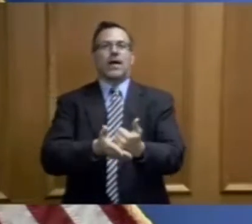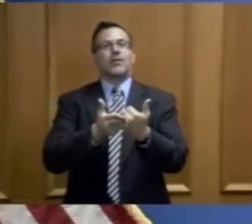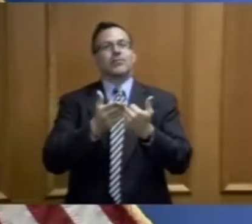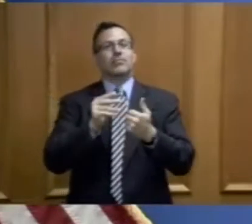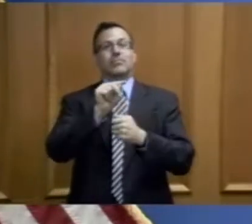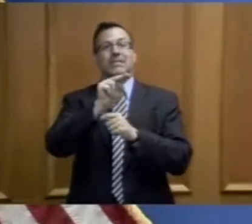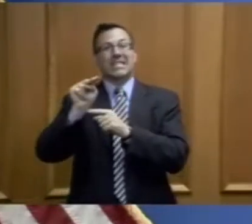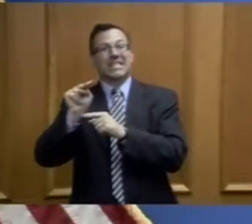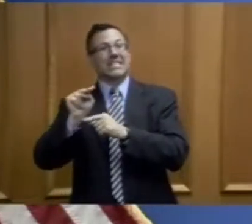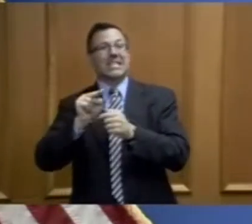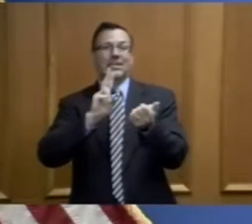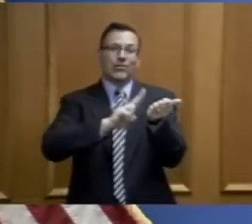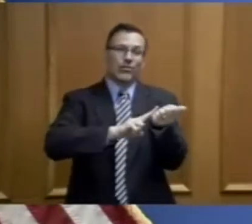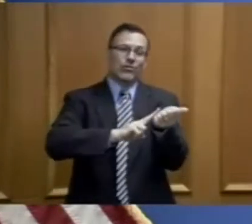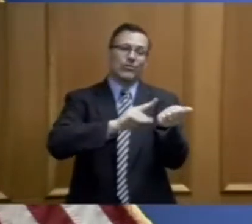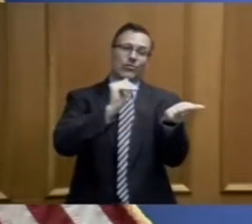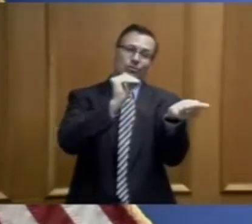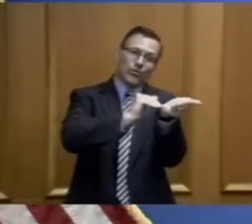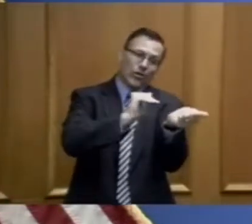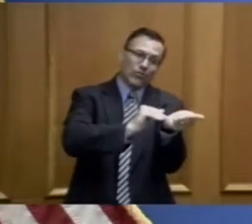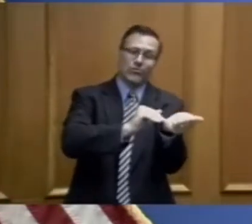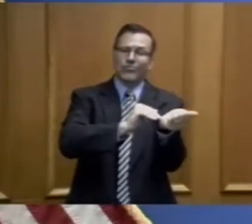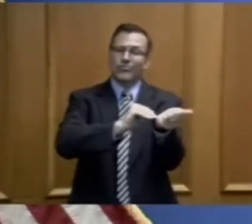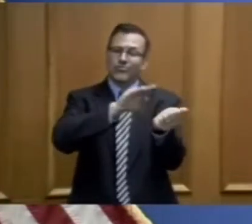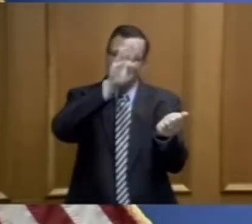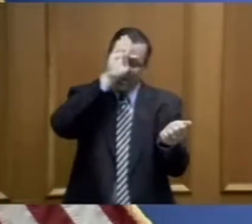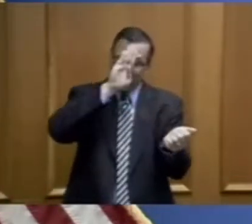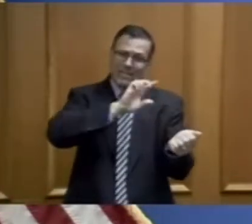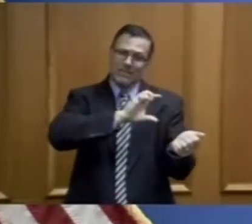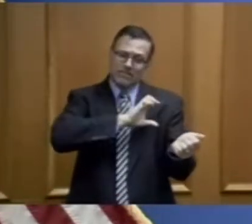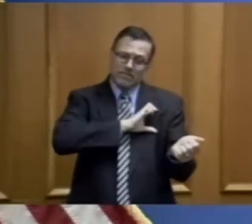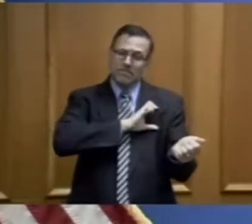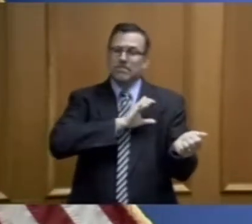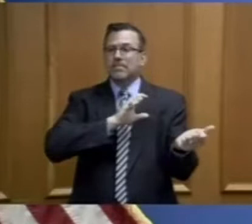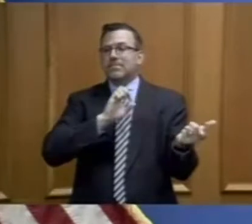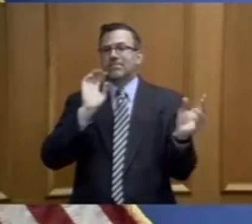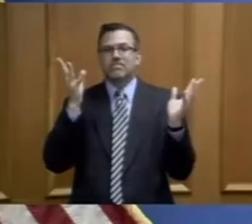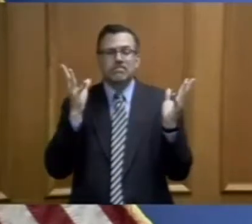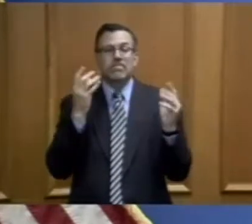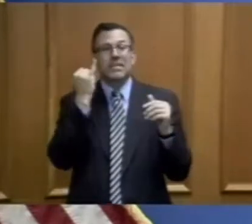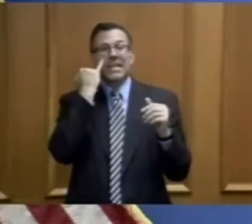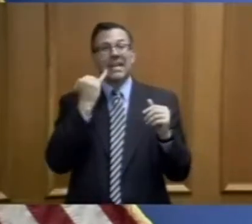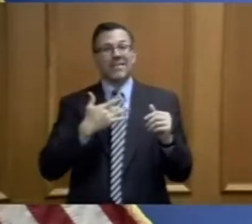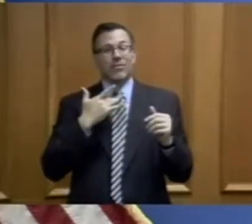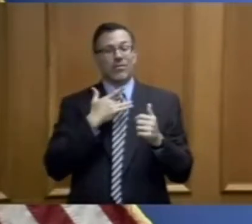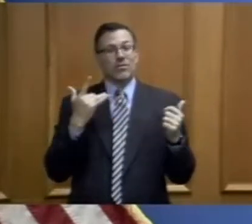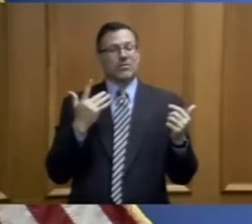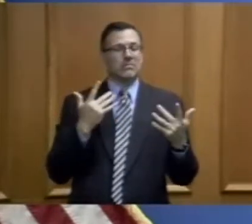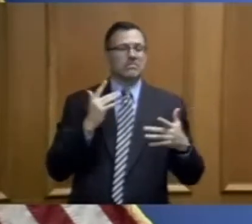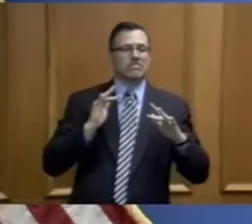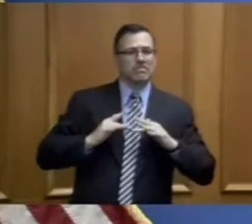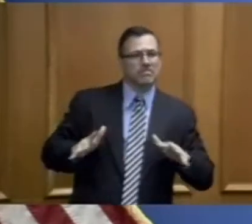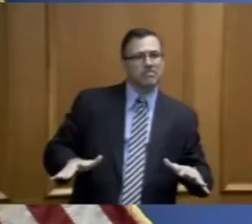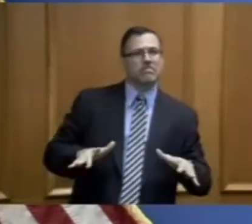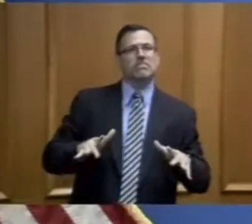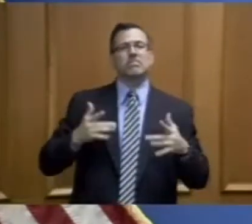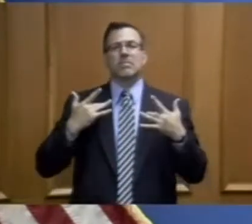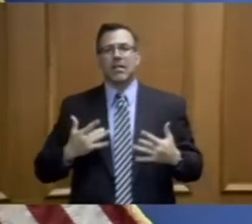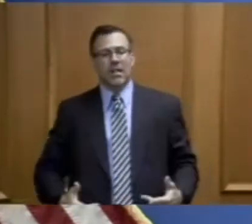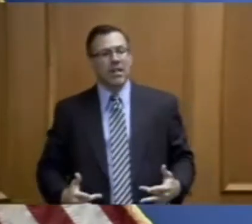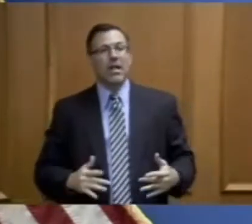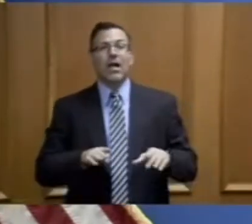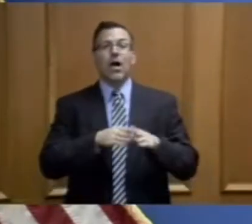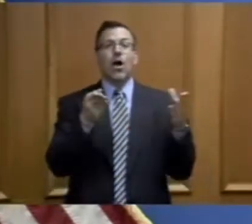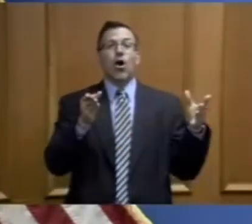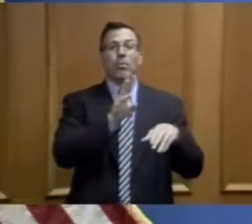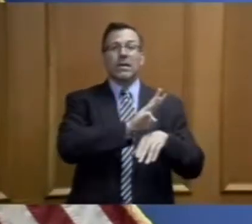with anxiety and stress to be able to call and speak to someone from 6 a.m. to 10 p.m. every day of the